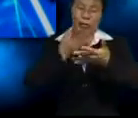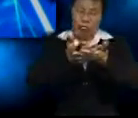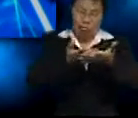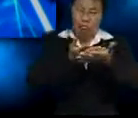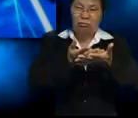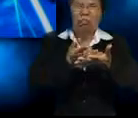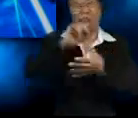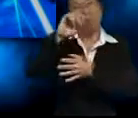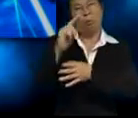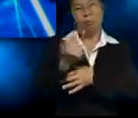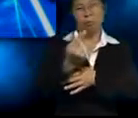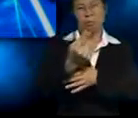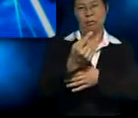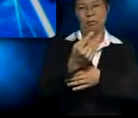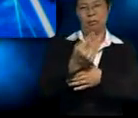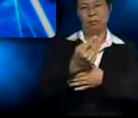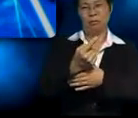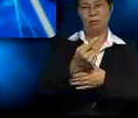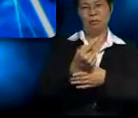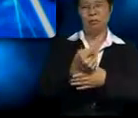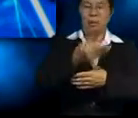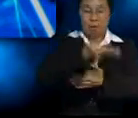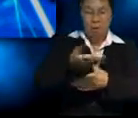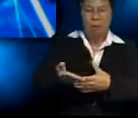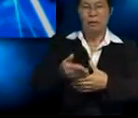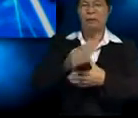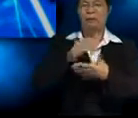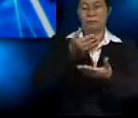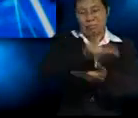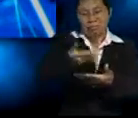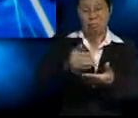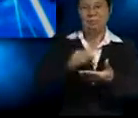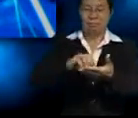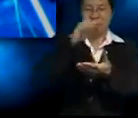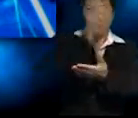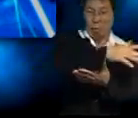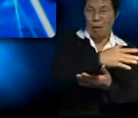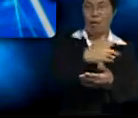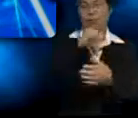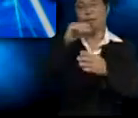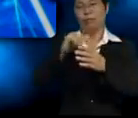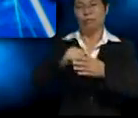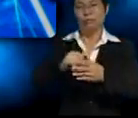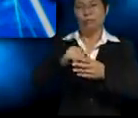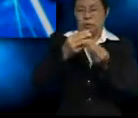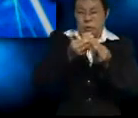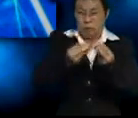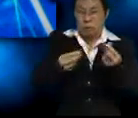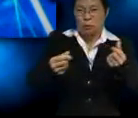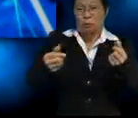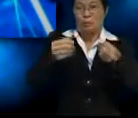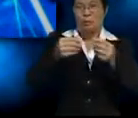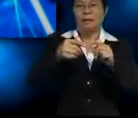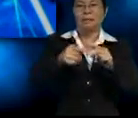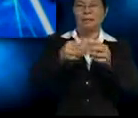filter only removes suspended materials. It does not remove dissolved